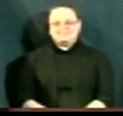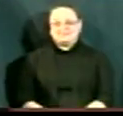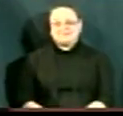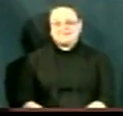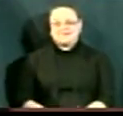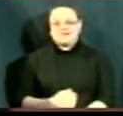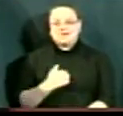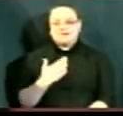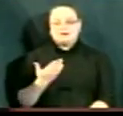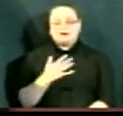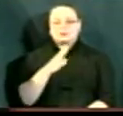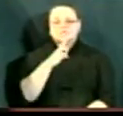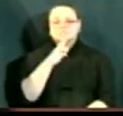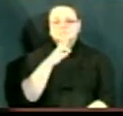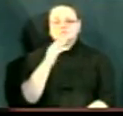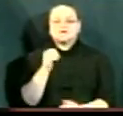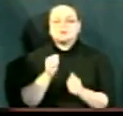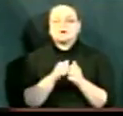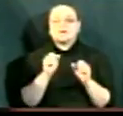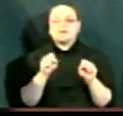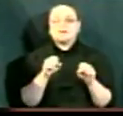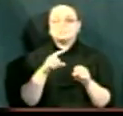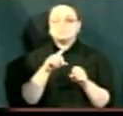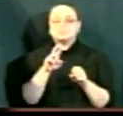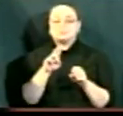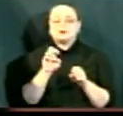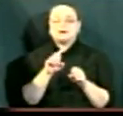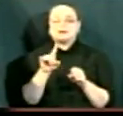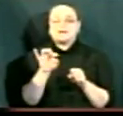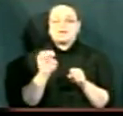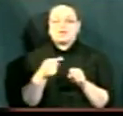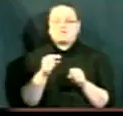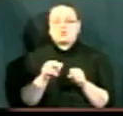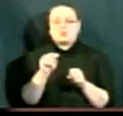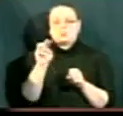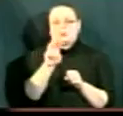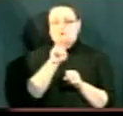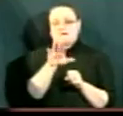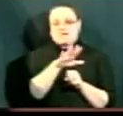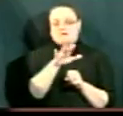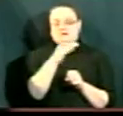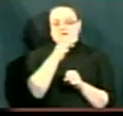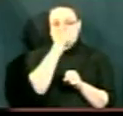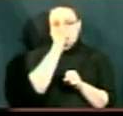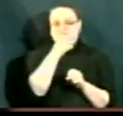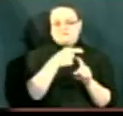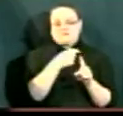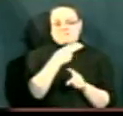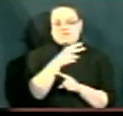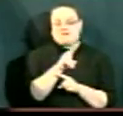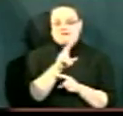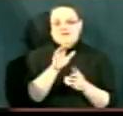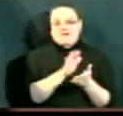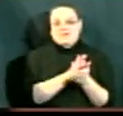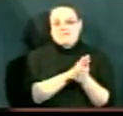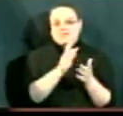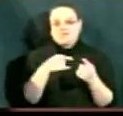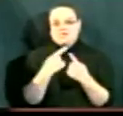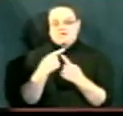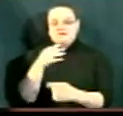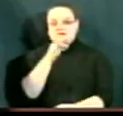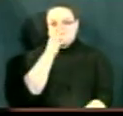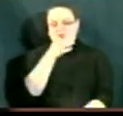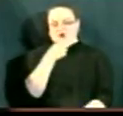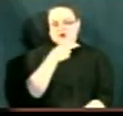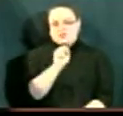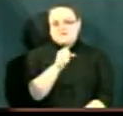I'm here to speak for the potential rezoning of several neighborhoods in the northwest sector of the town of Farragut from Hardin Valley Academy to Farragut High School. Last